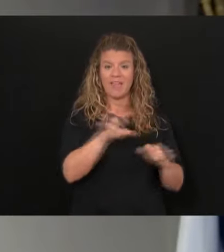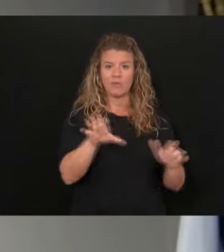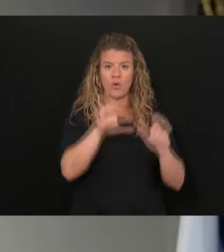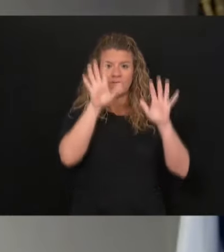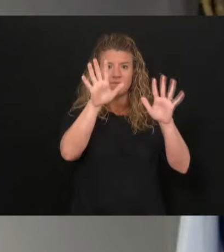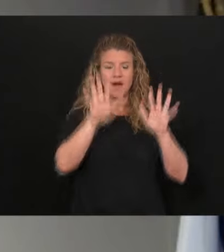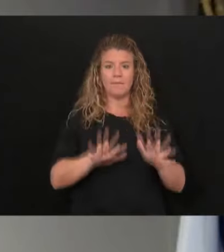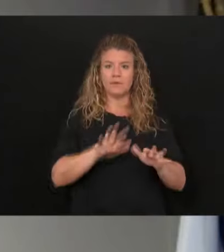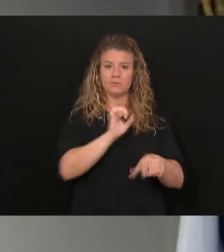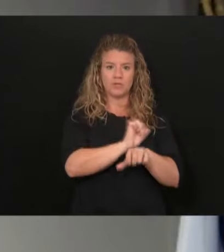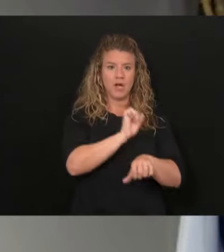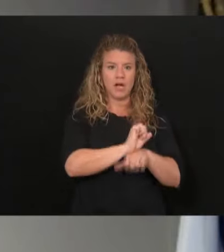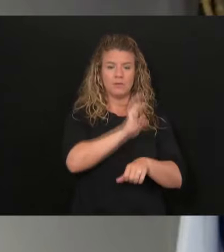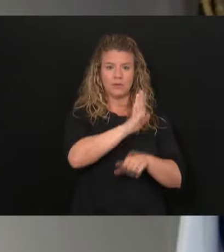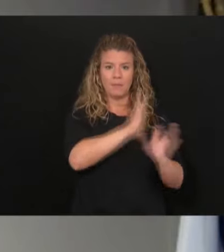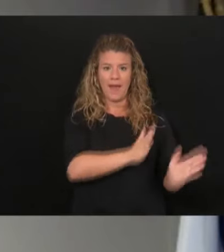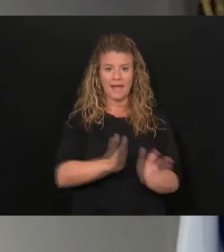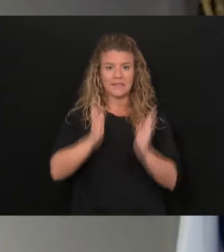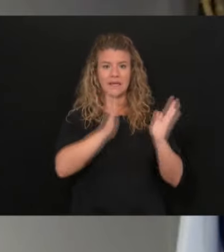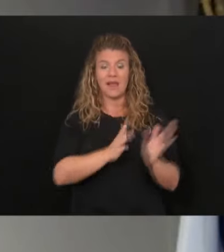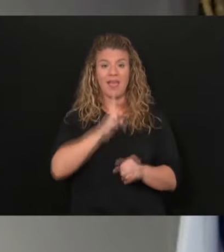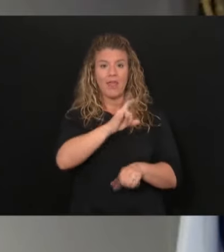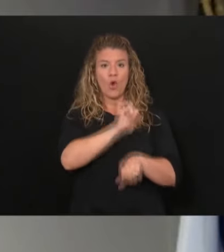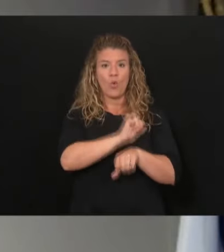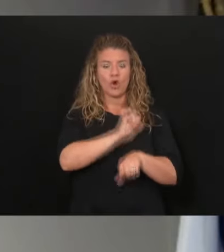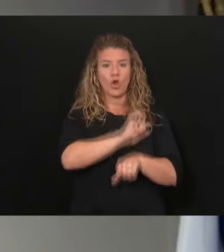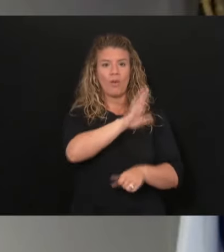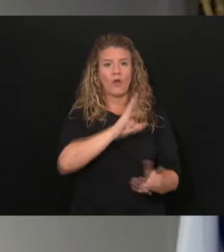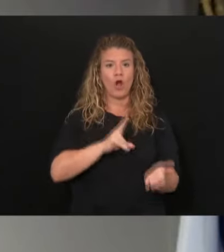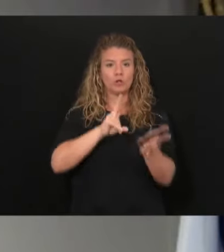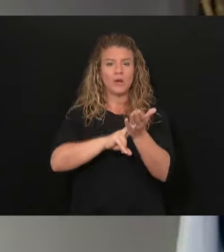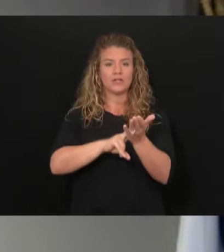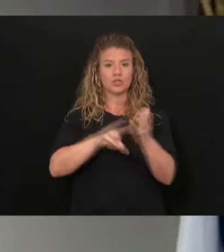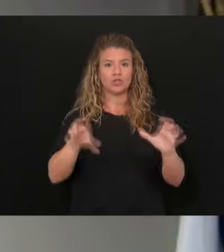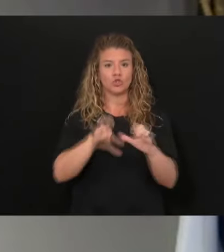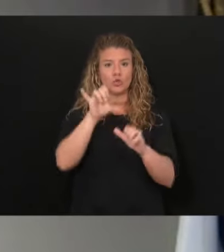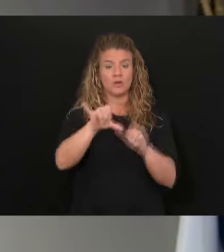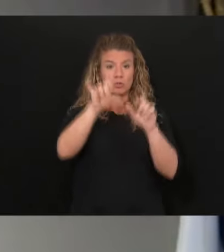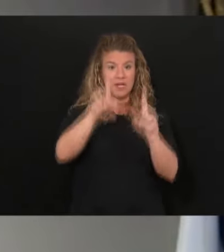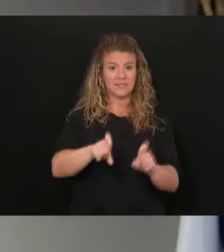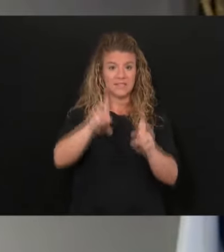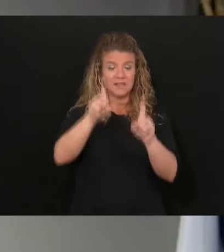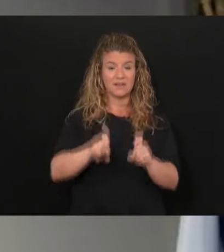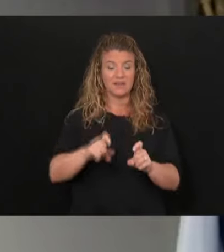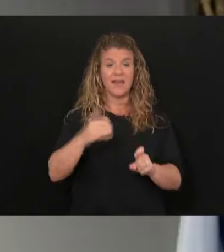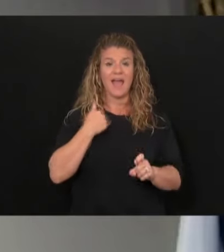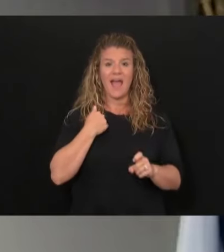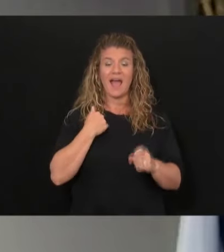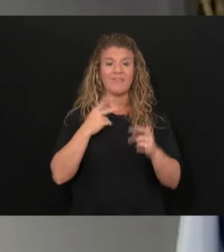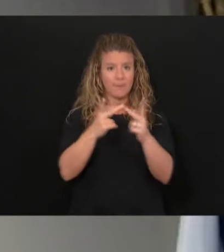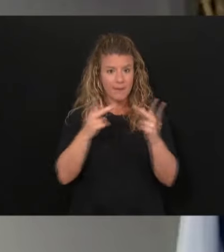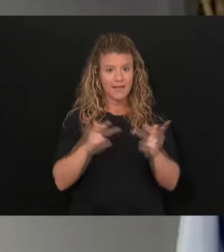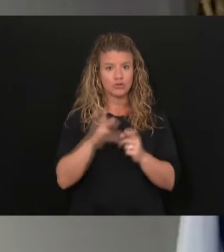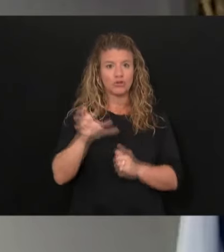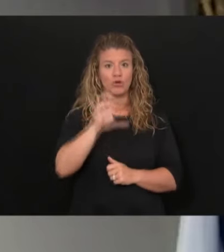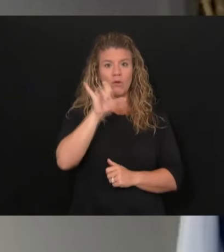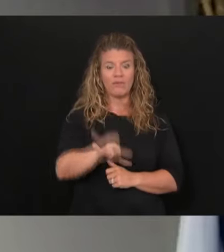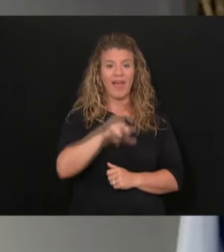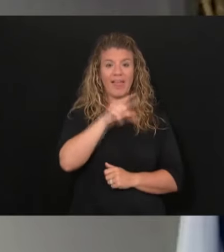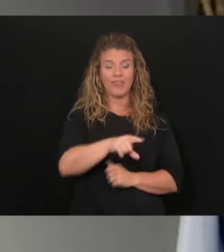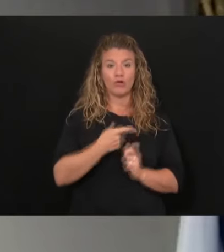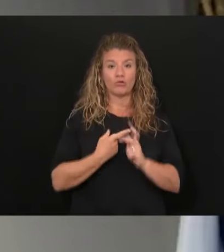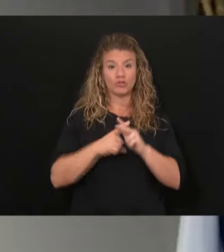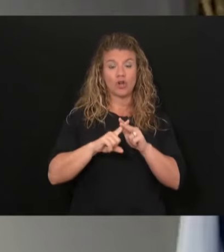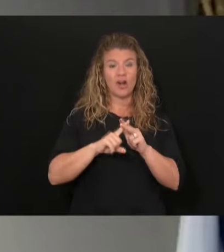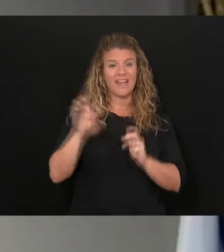together the plans. They are working with their contractors to do this testing. They've got mechanisms in place to do that. They are rolling it out initially in the